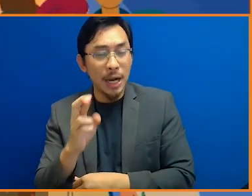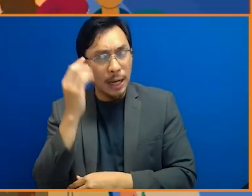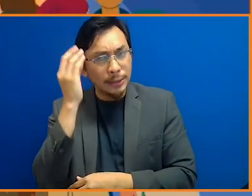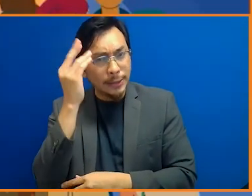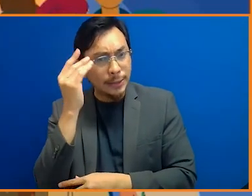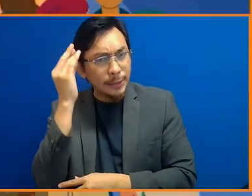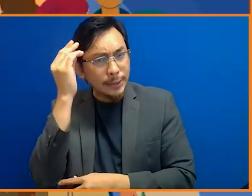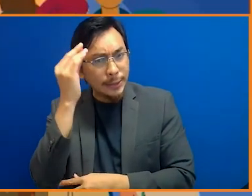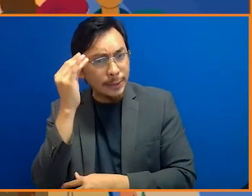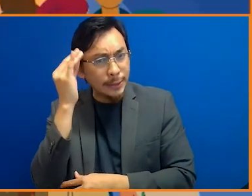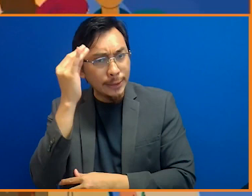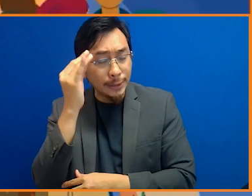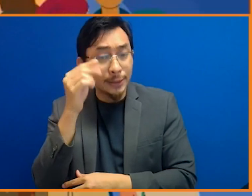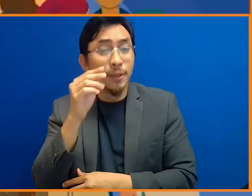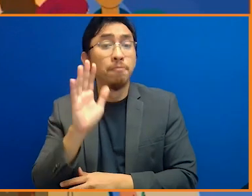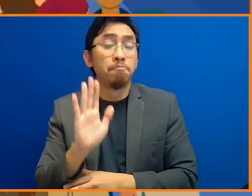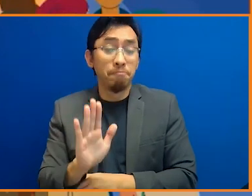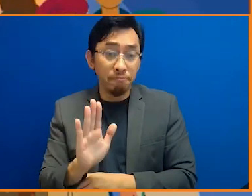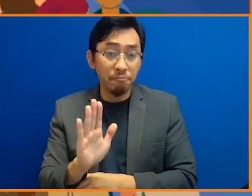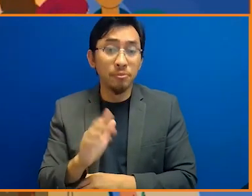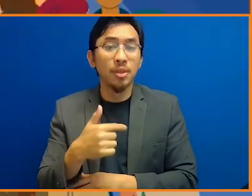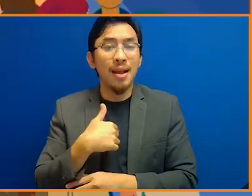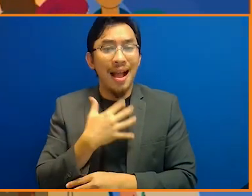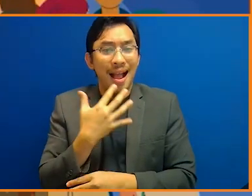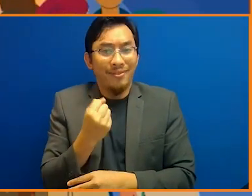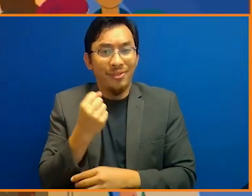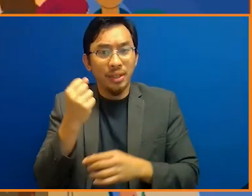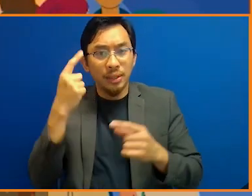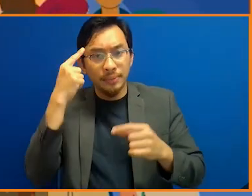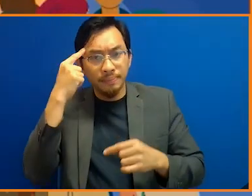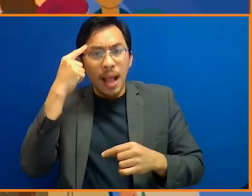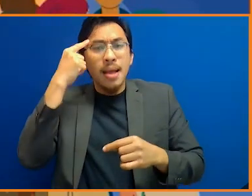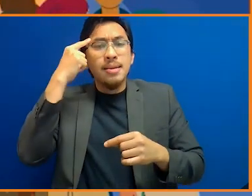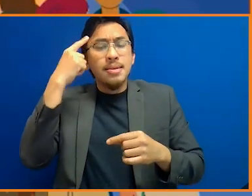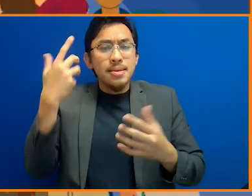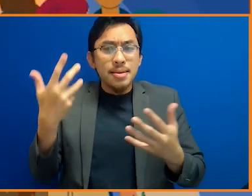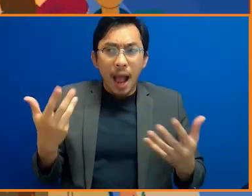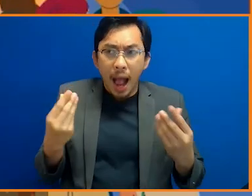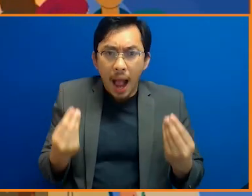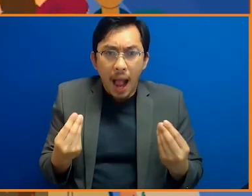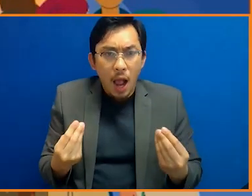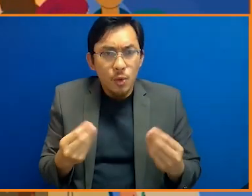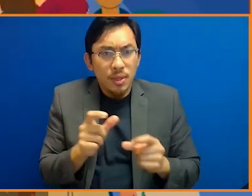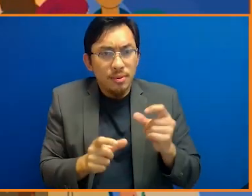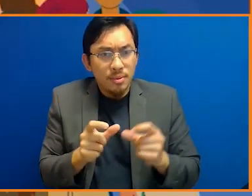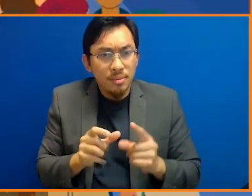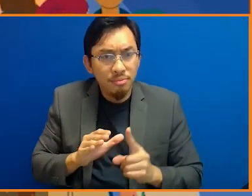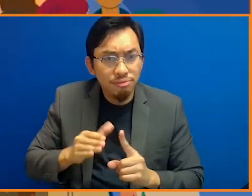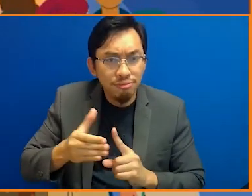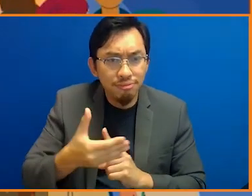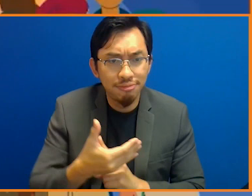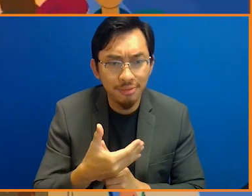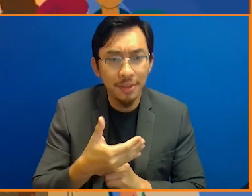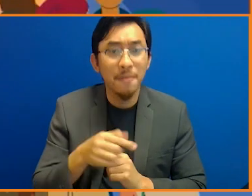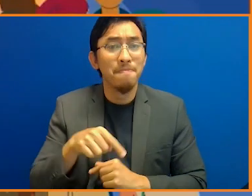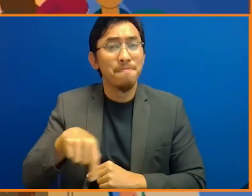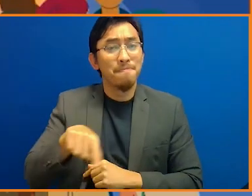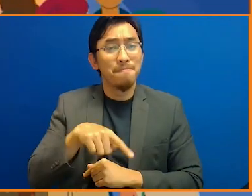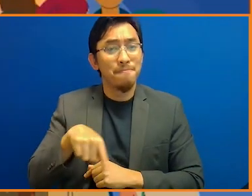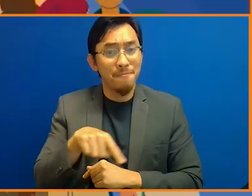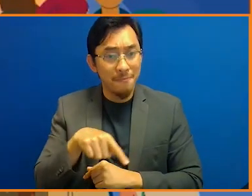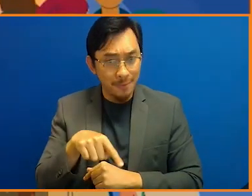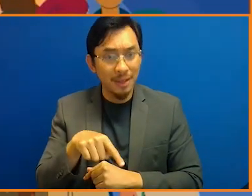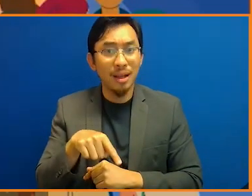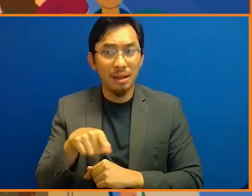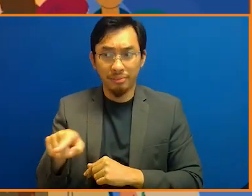thinking about disaster risk reduction. Before that, we have an idea like we can fully protect, but so we change